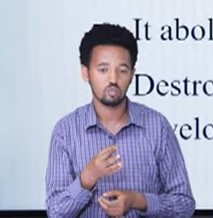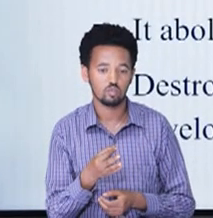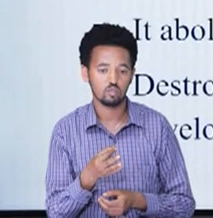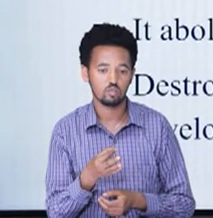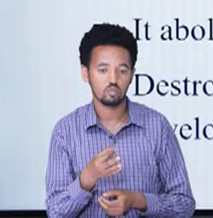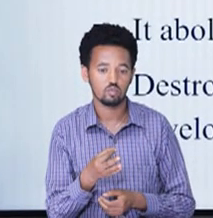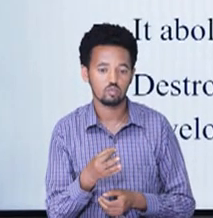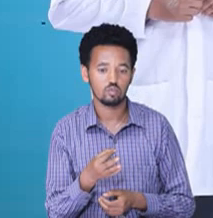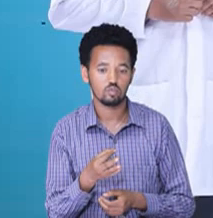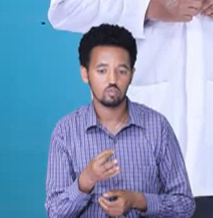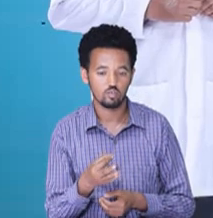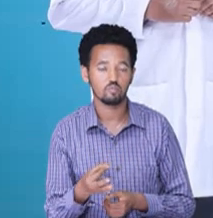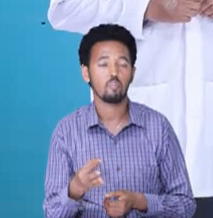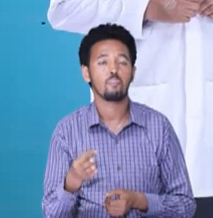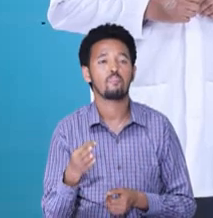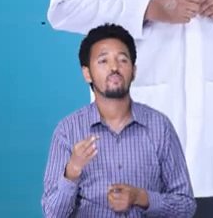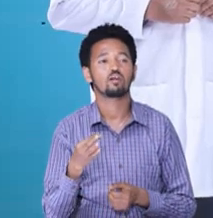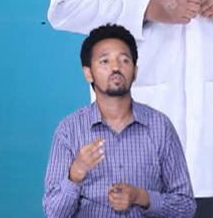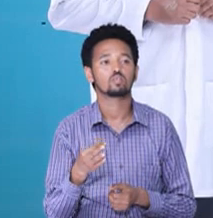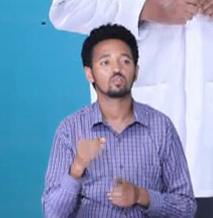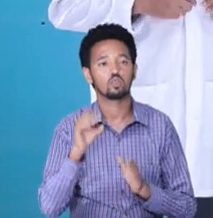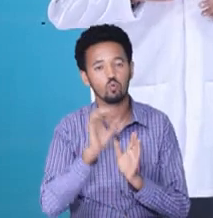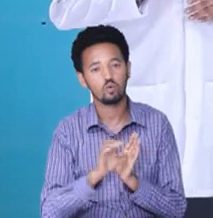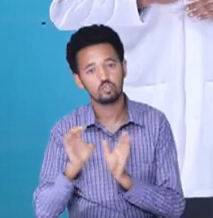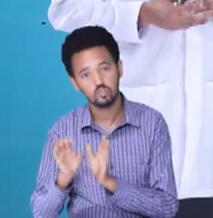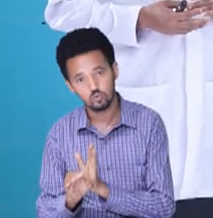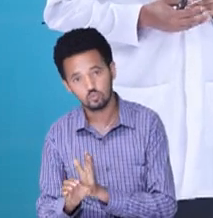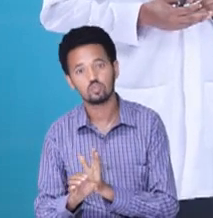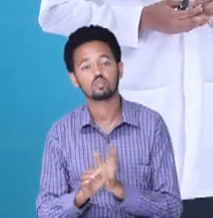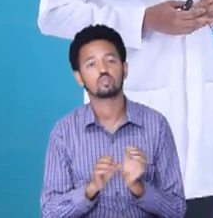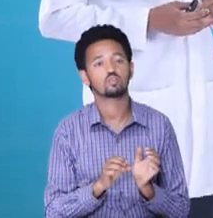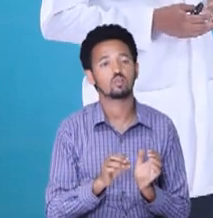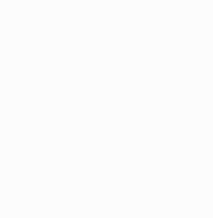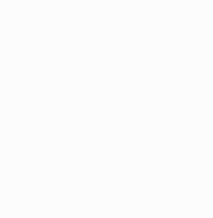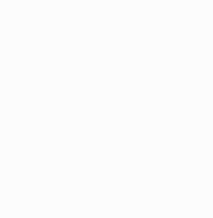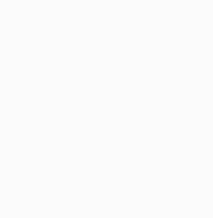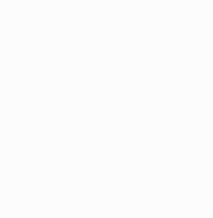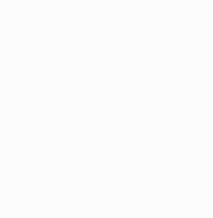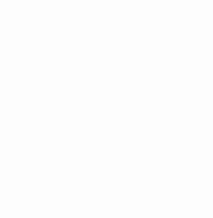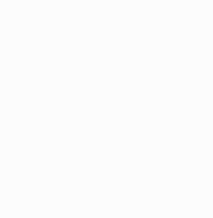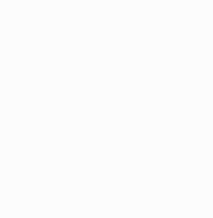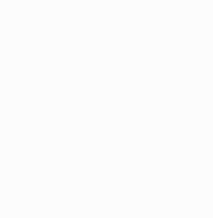The last one, the consequence of French Revolution or the result of French Revolution.